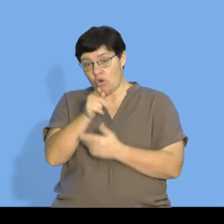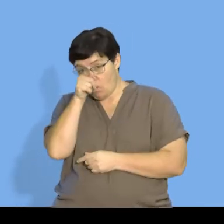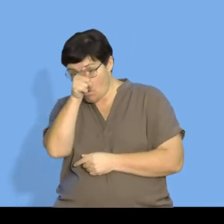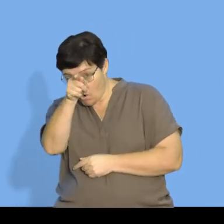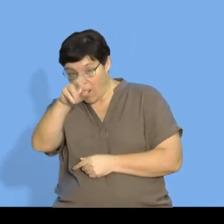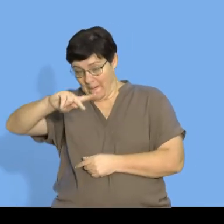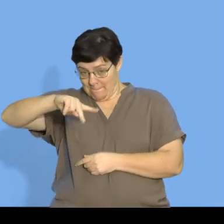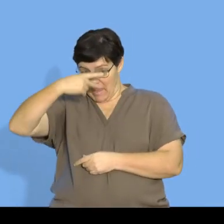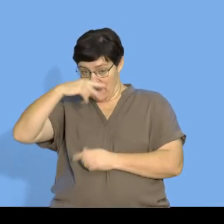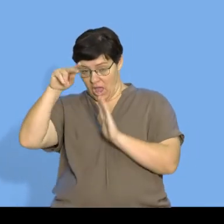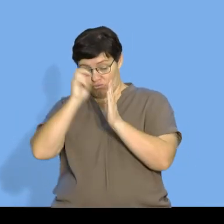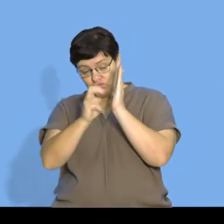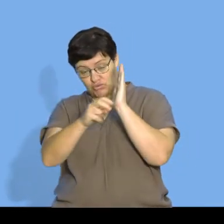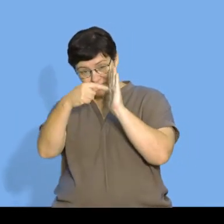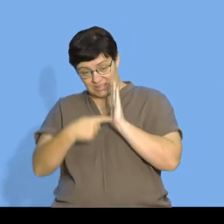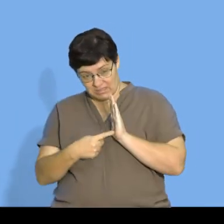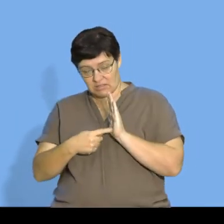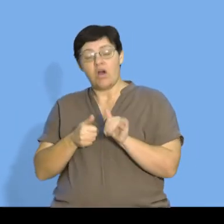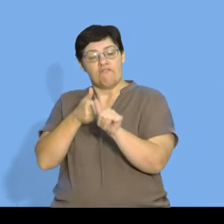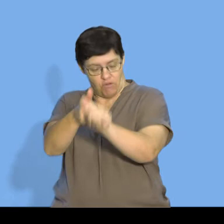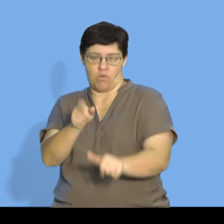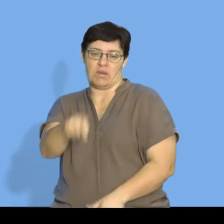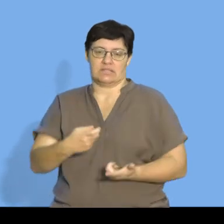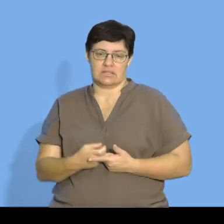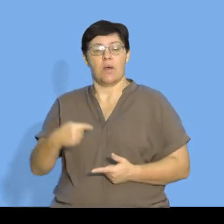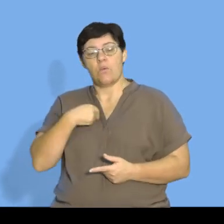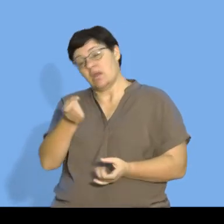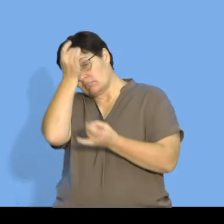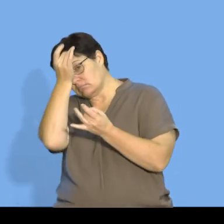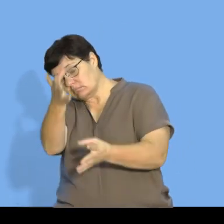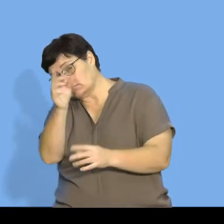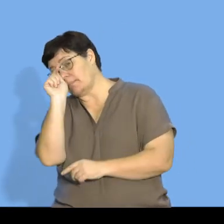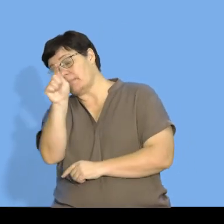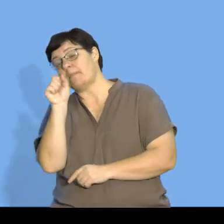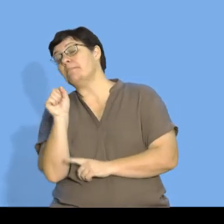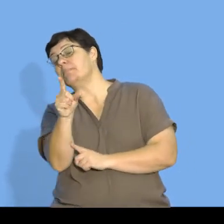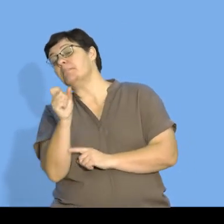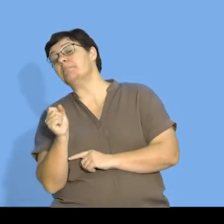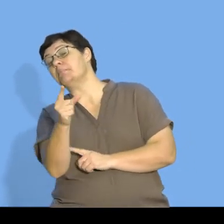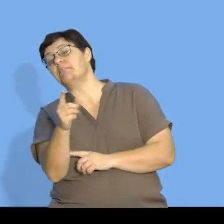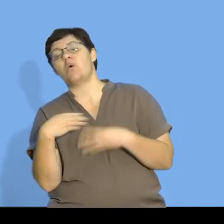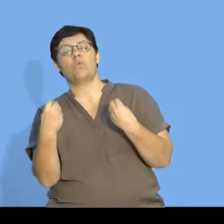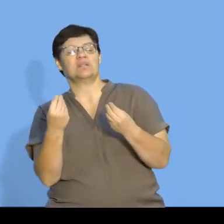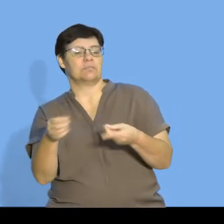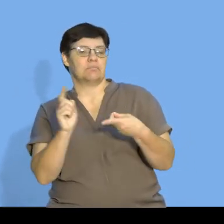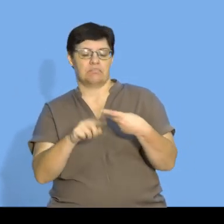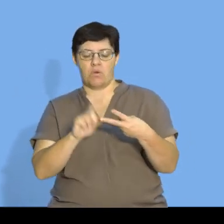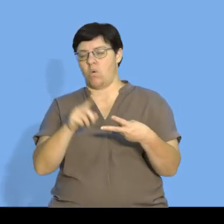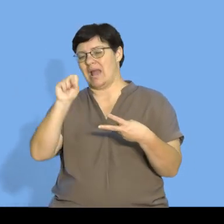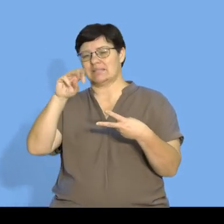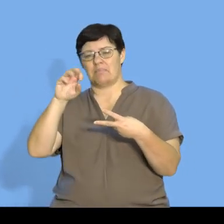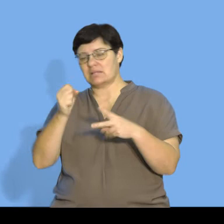ensure the debtors adhere to the policy by notifying them of the outstanding balances